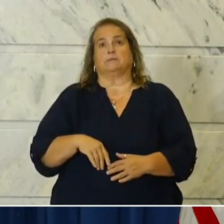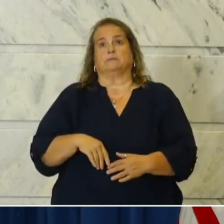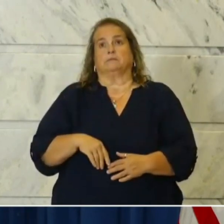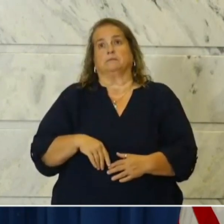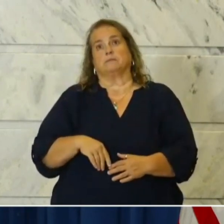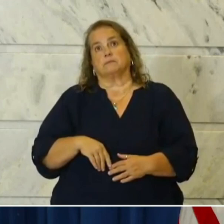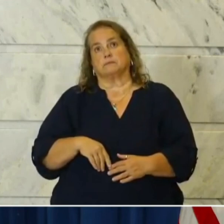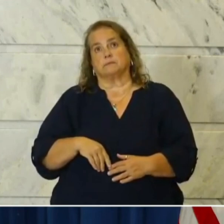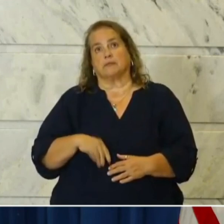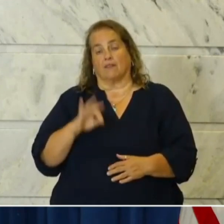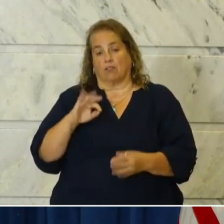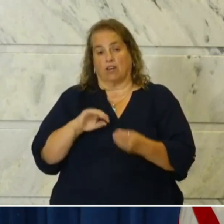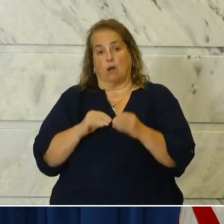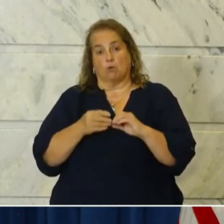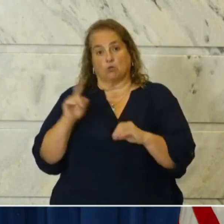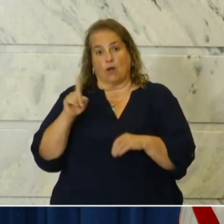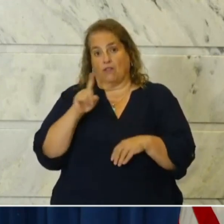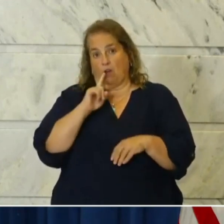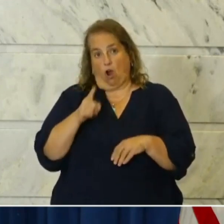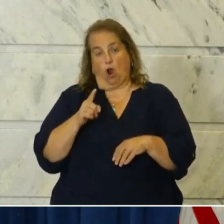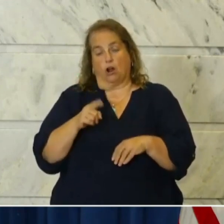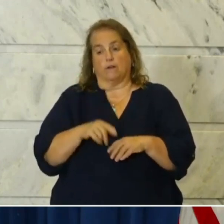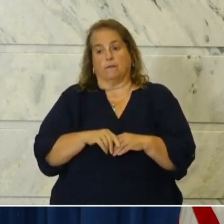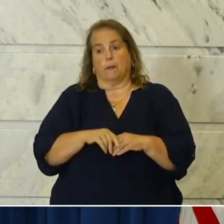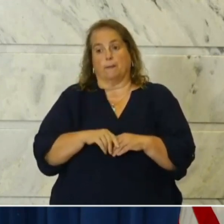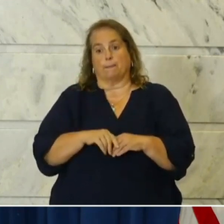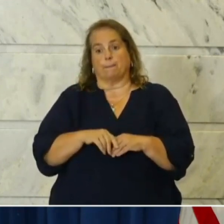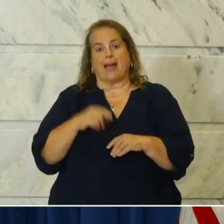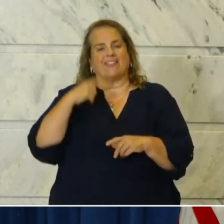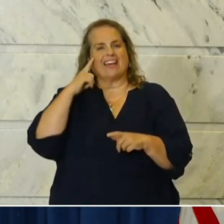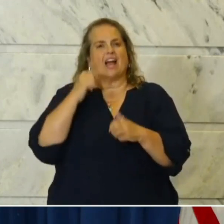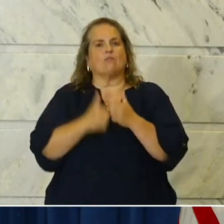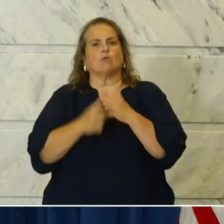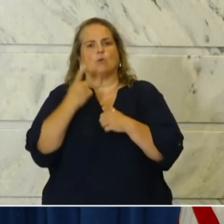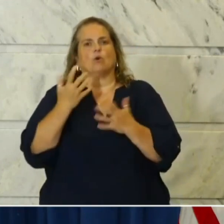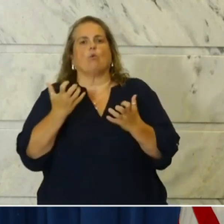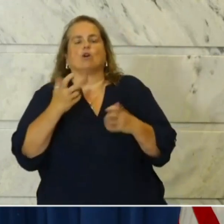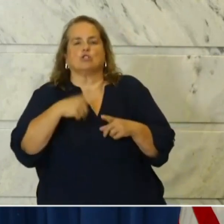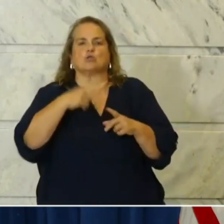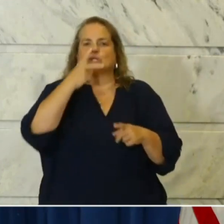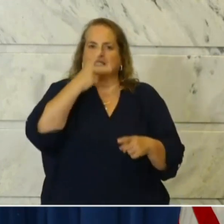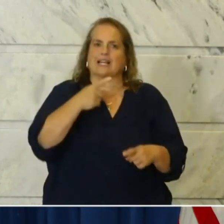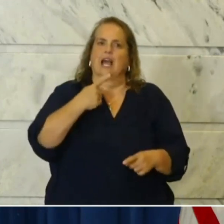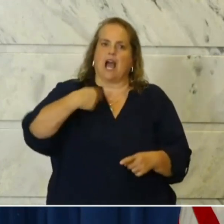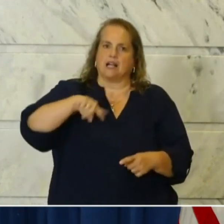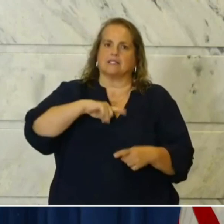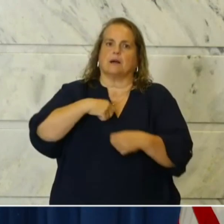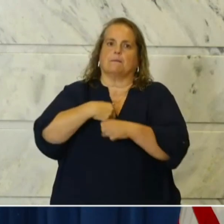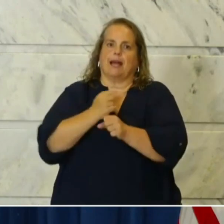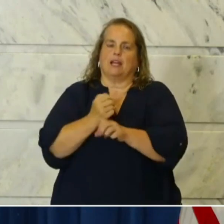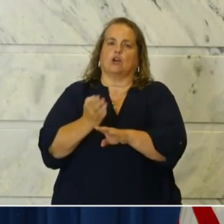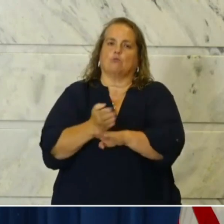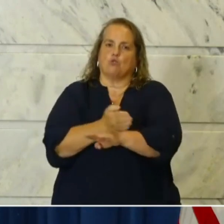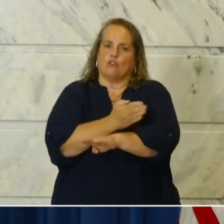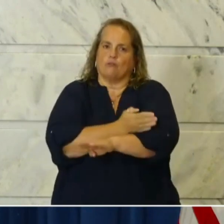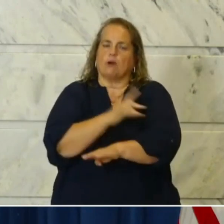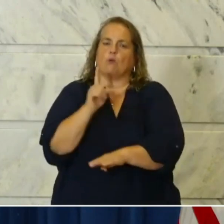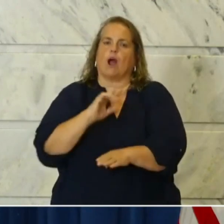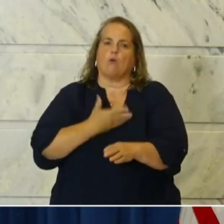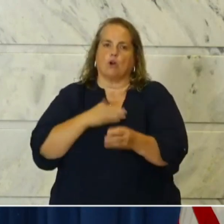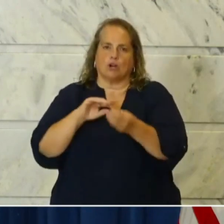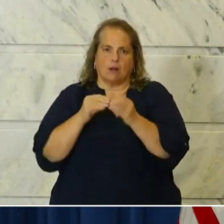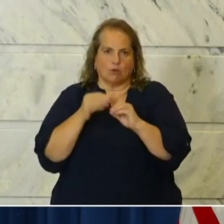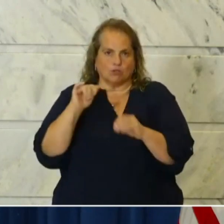are, will I hand out the trophy? I think everybody wants to see us make improvements on where our numbers